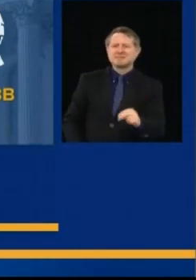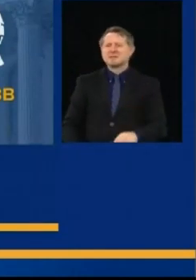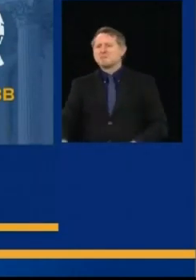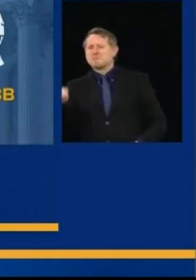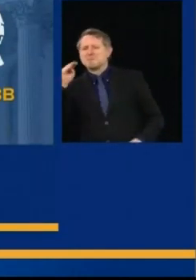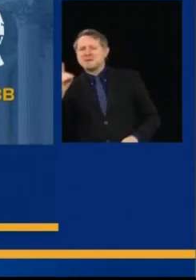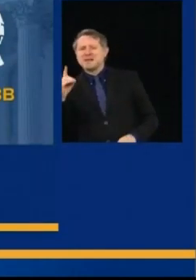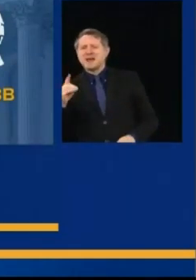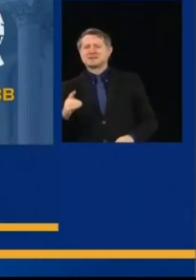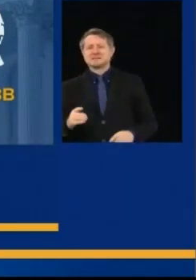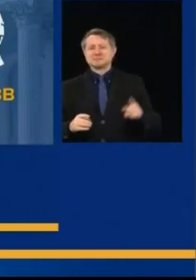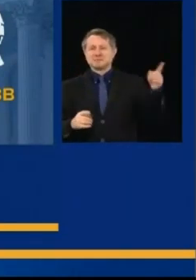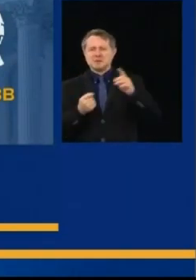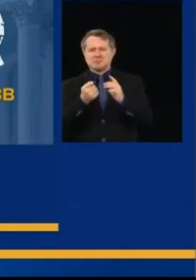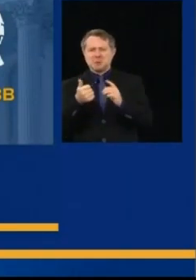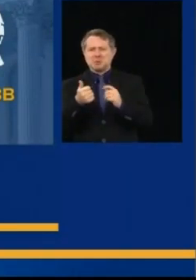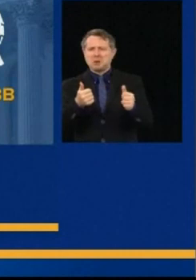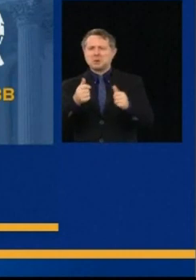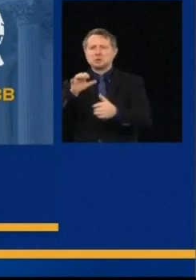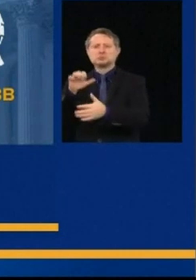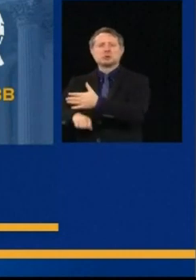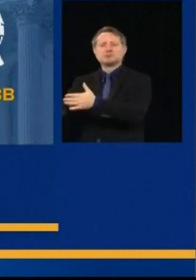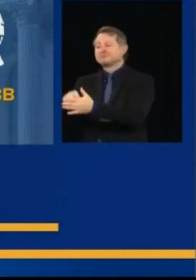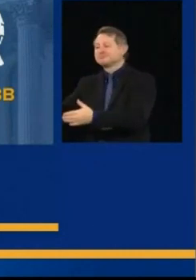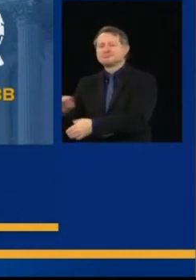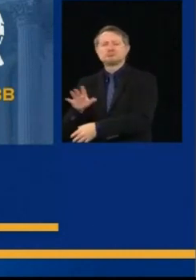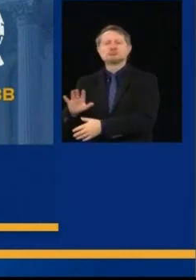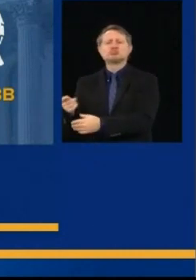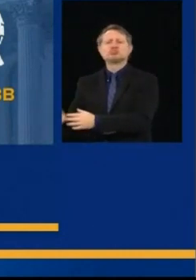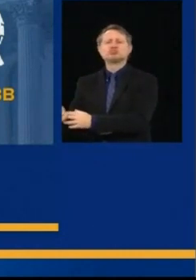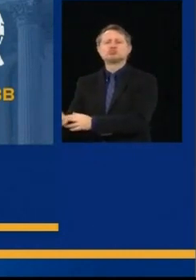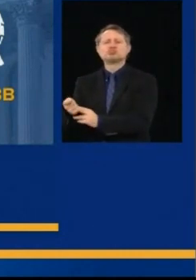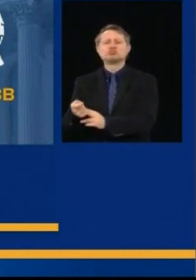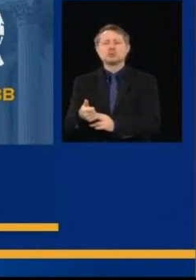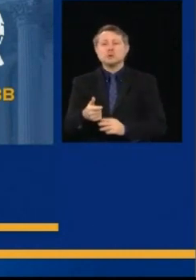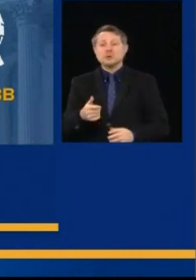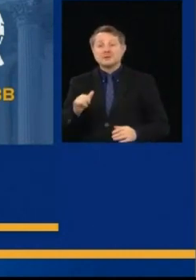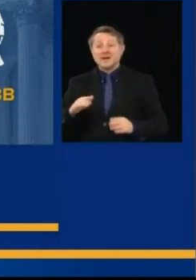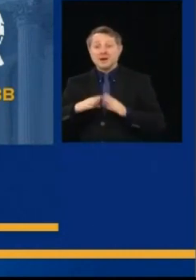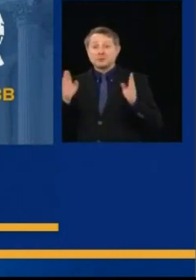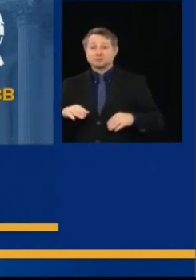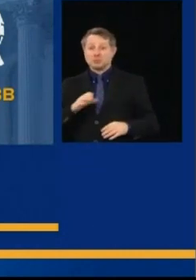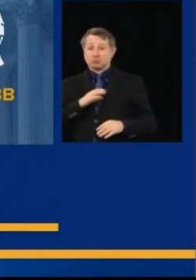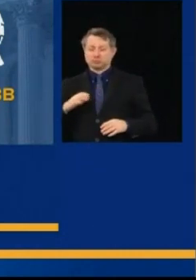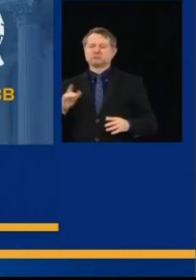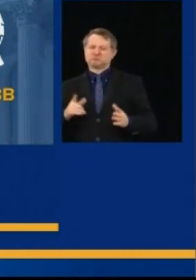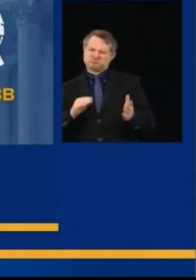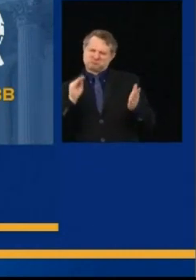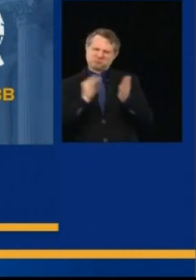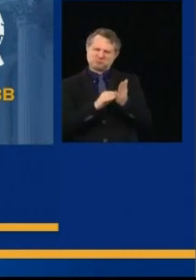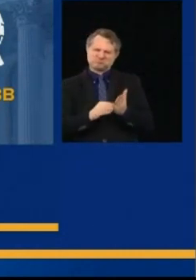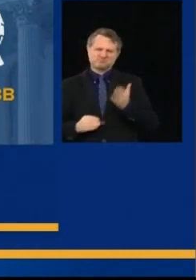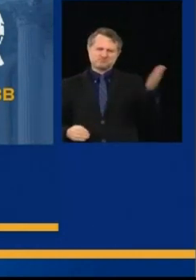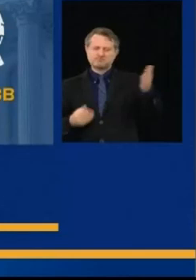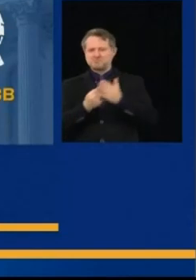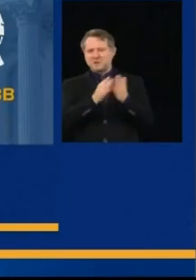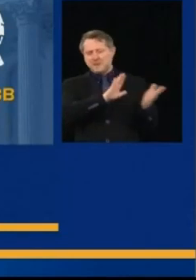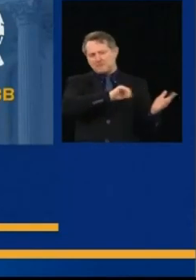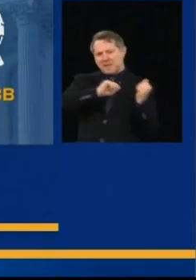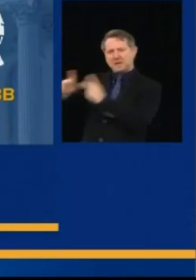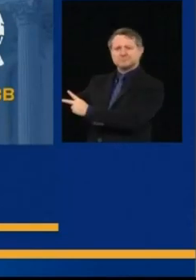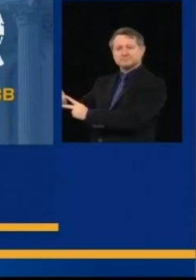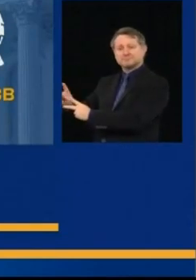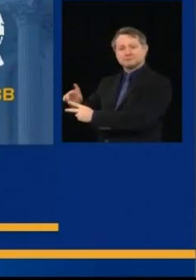in this bill that the House put in. It's the single best piece of action for